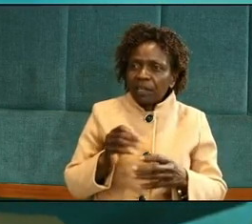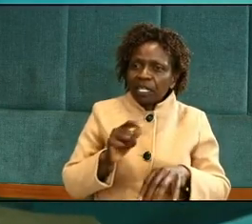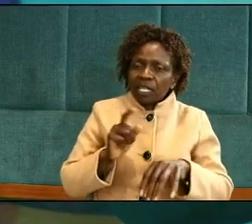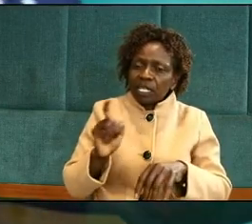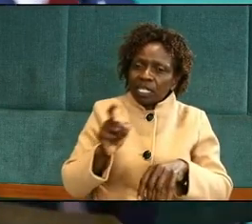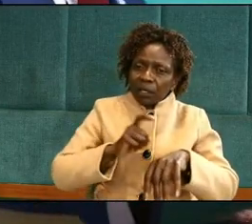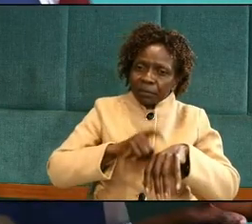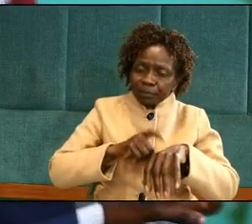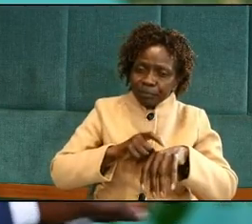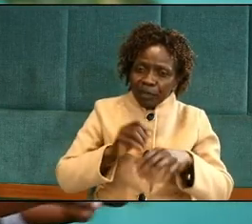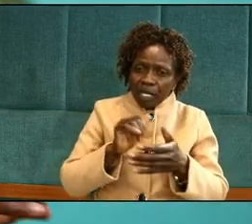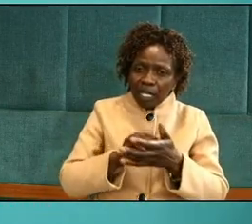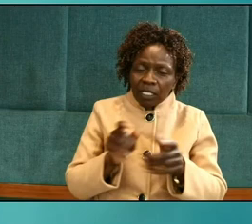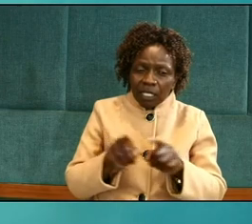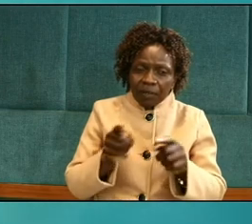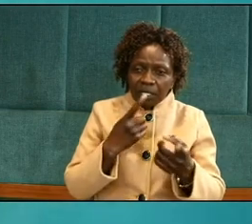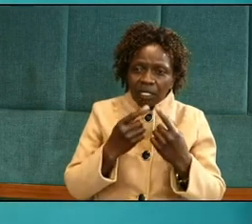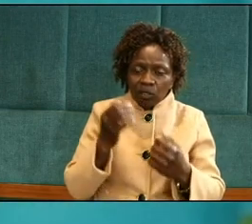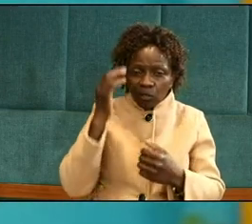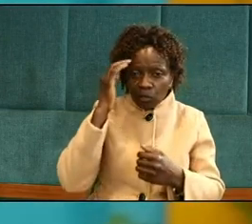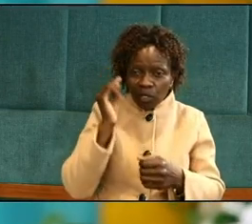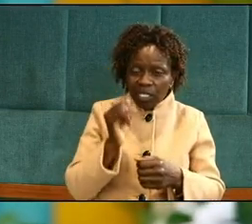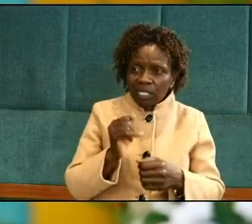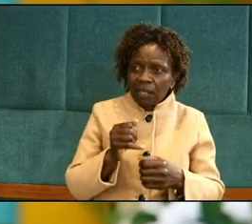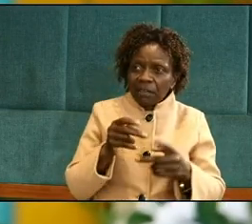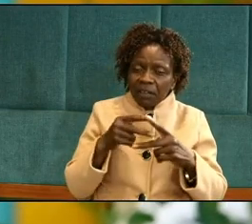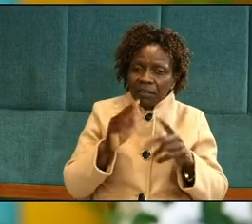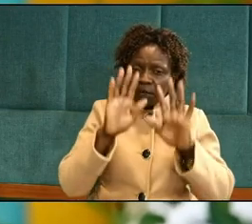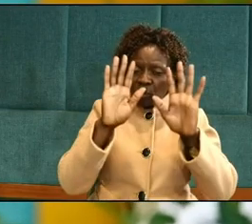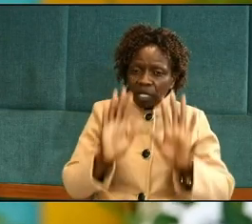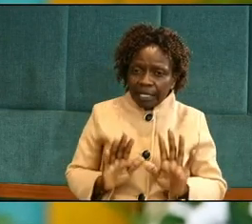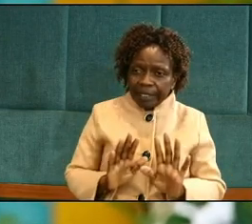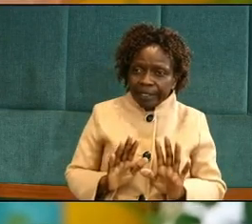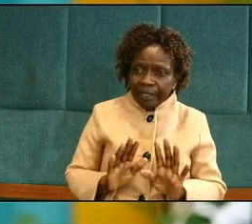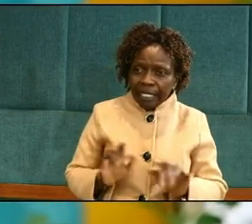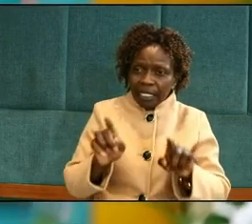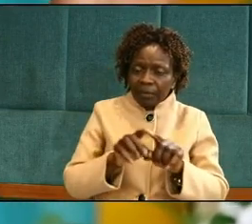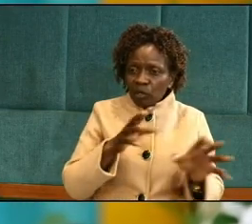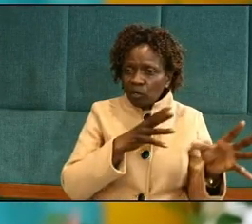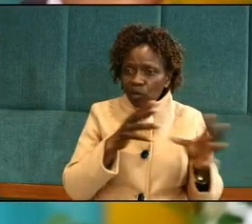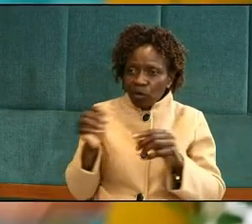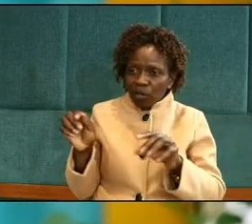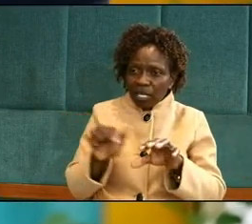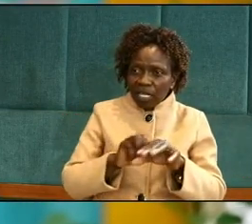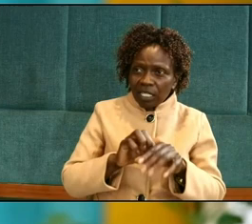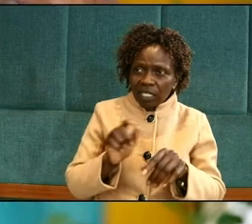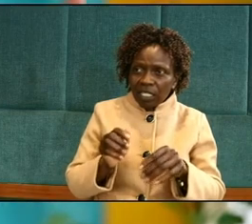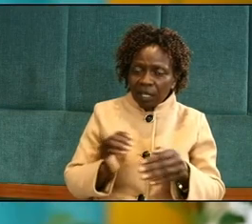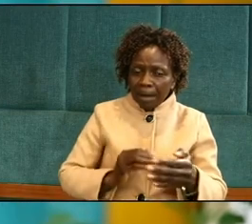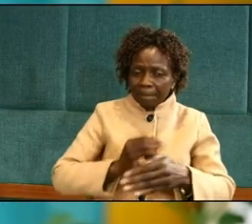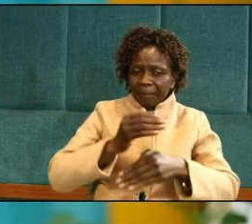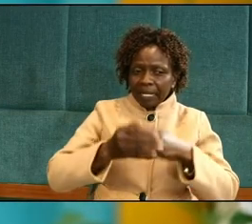that point that he also said, you know, it is very important as you go in that ambience behind